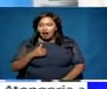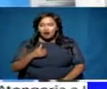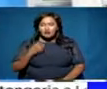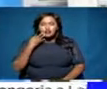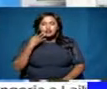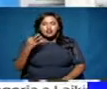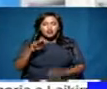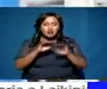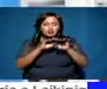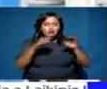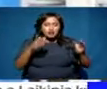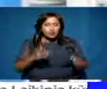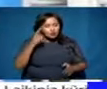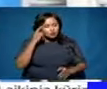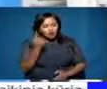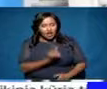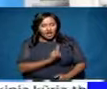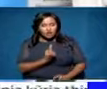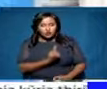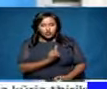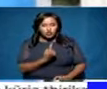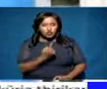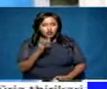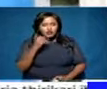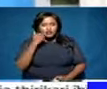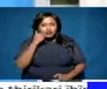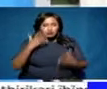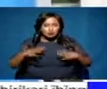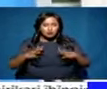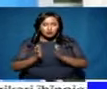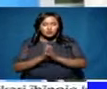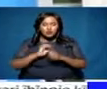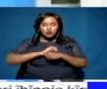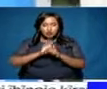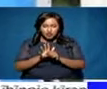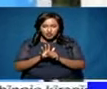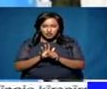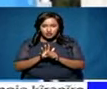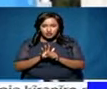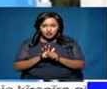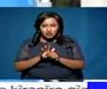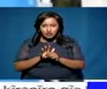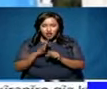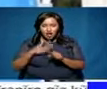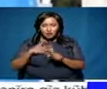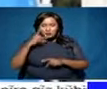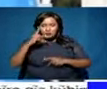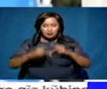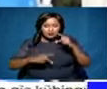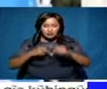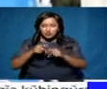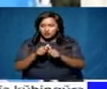of 300 beds for isolation of COVID-19 cases. Progress has been made in this